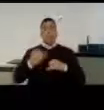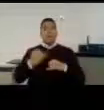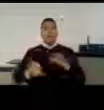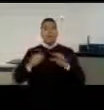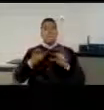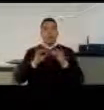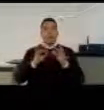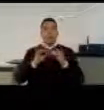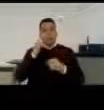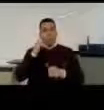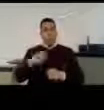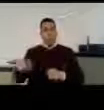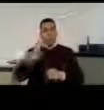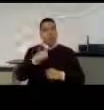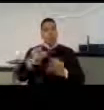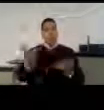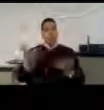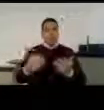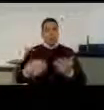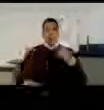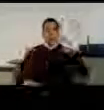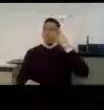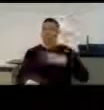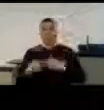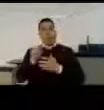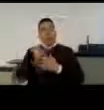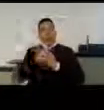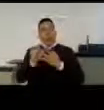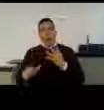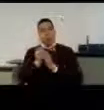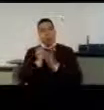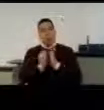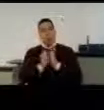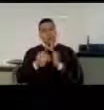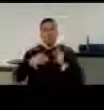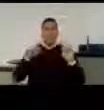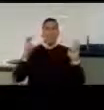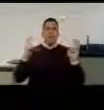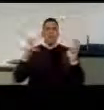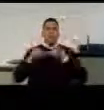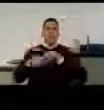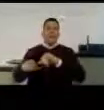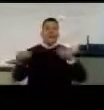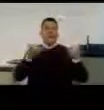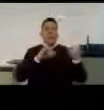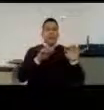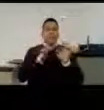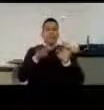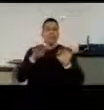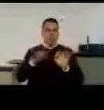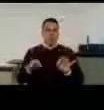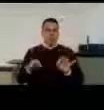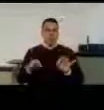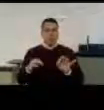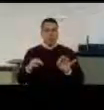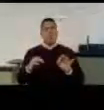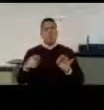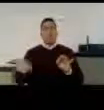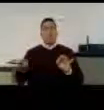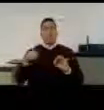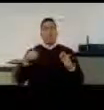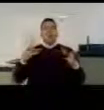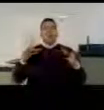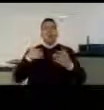want to finish with this last thought for all of you. All of these laws have common language. and they were built upon one another. It was